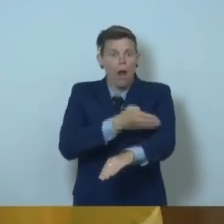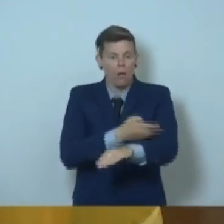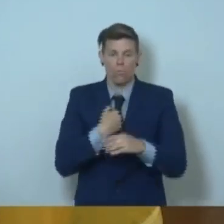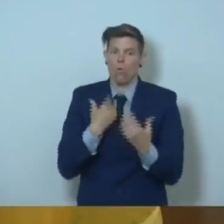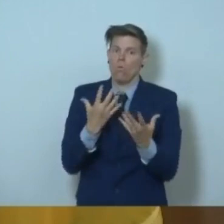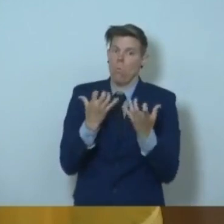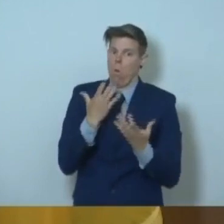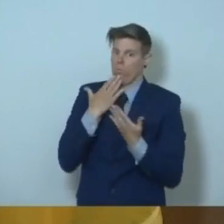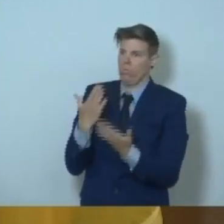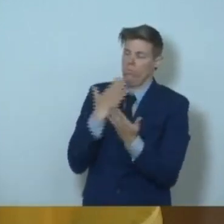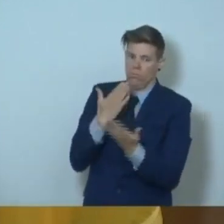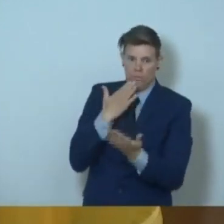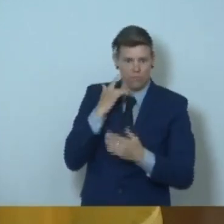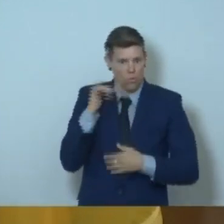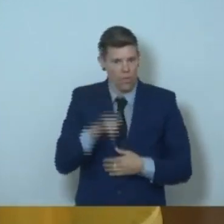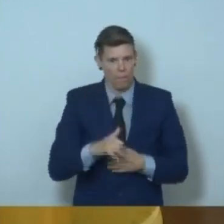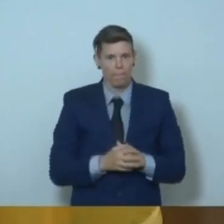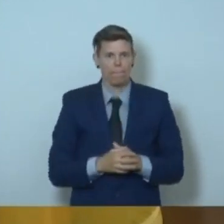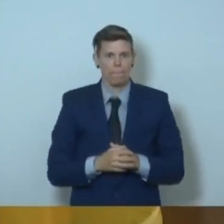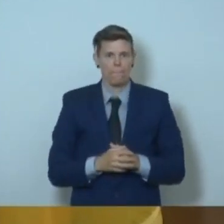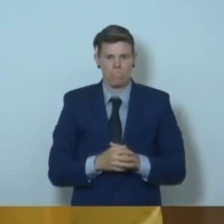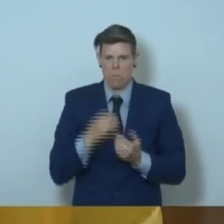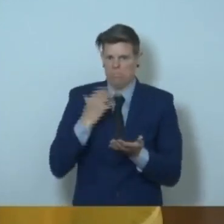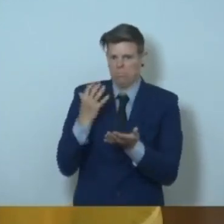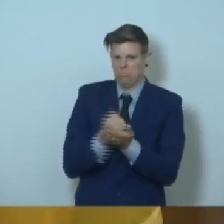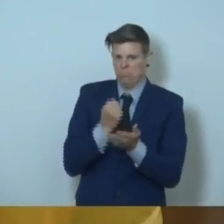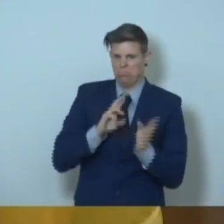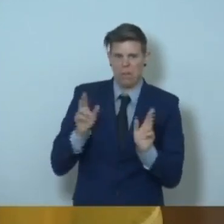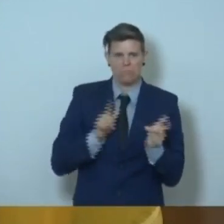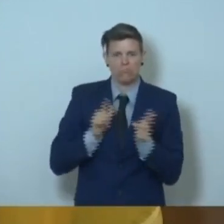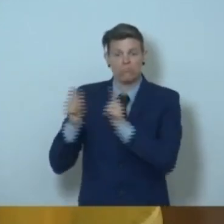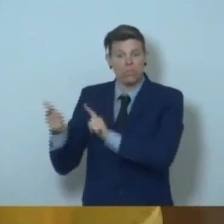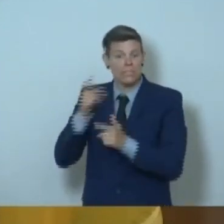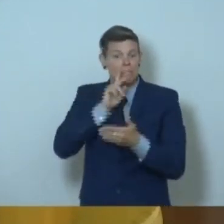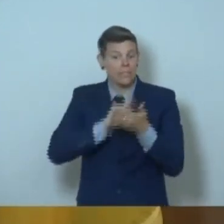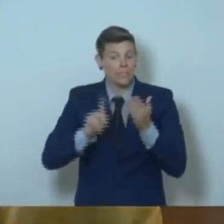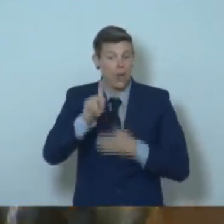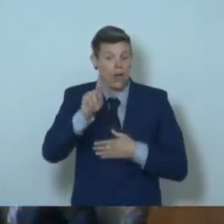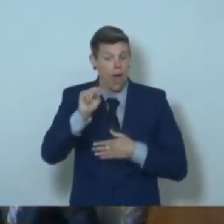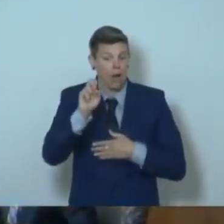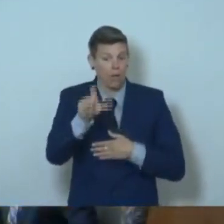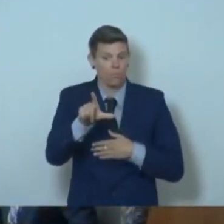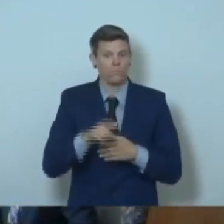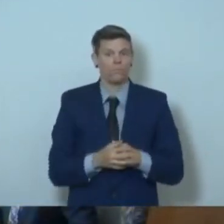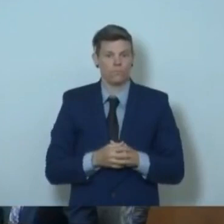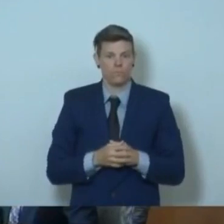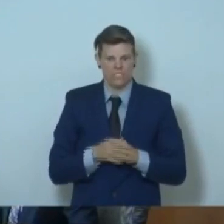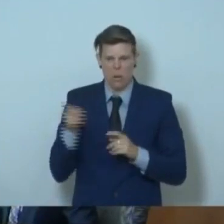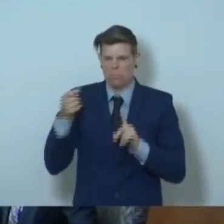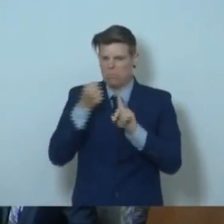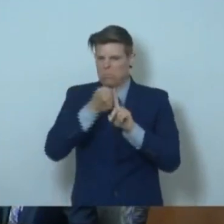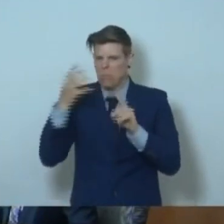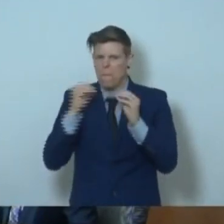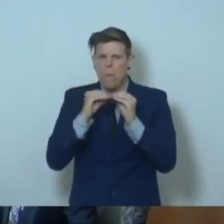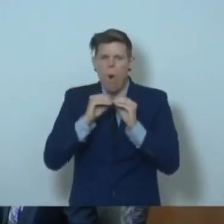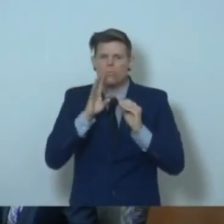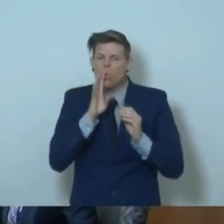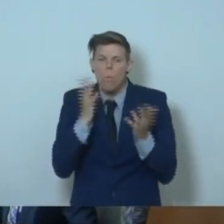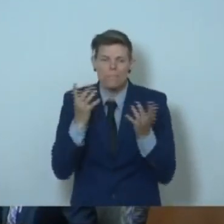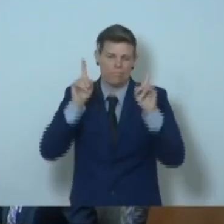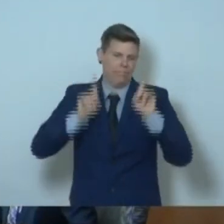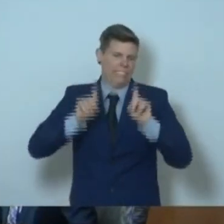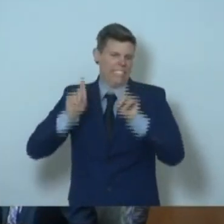And I'll go now to Secretary Kunkel, will give you some more testing information. Thank you, Secretary. Good